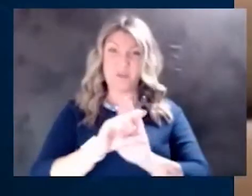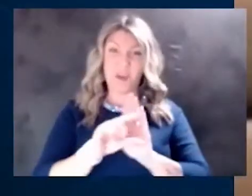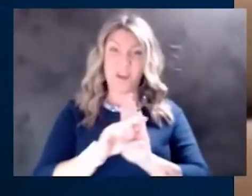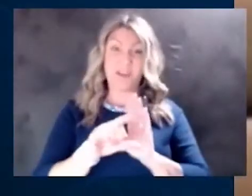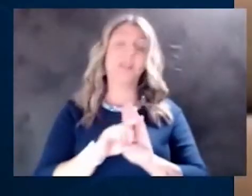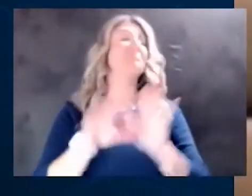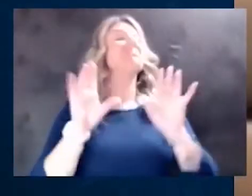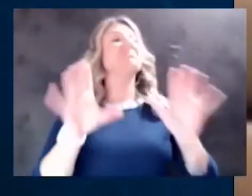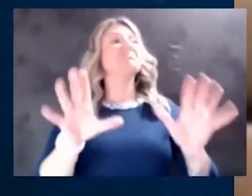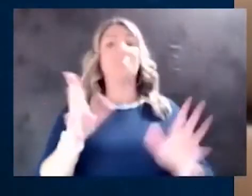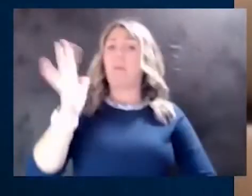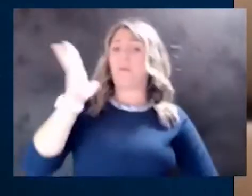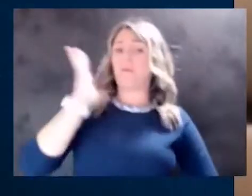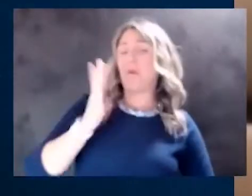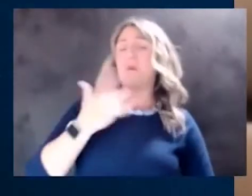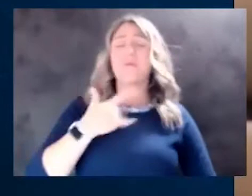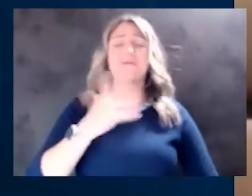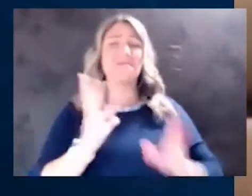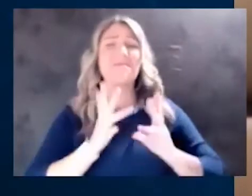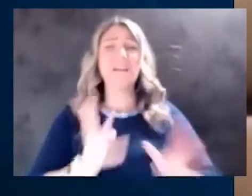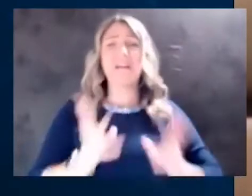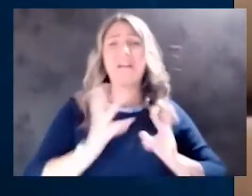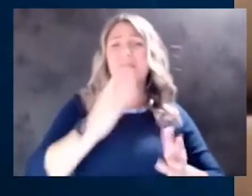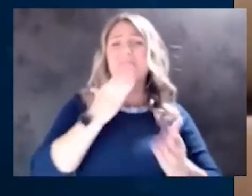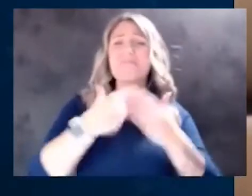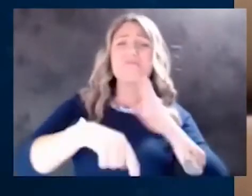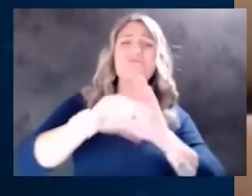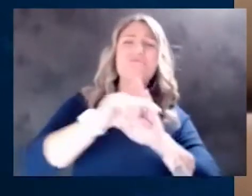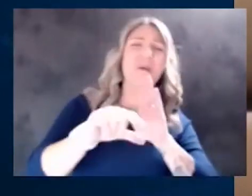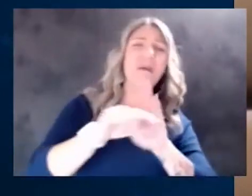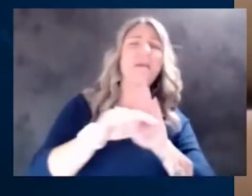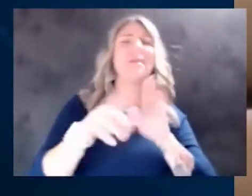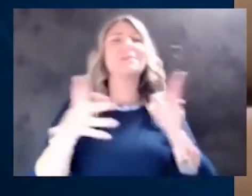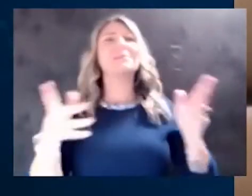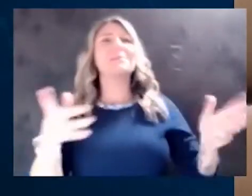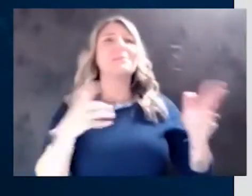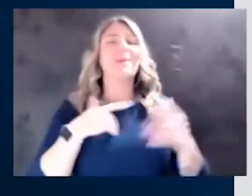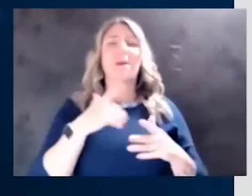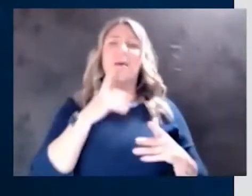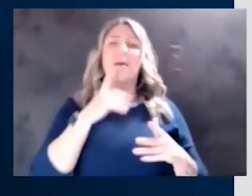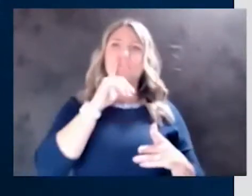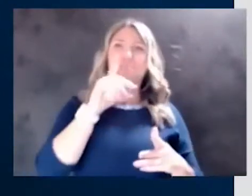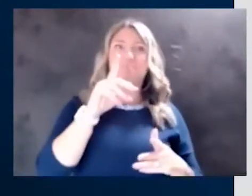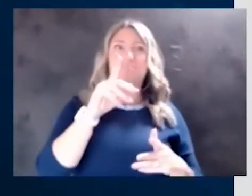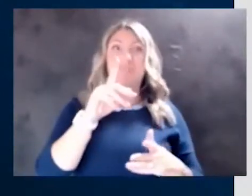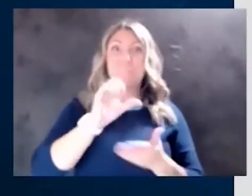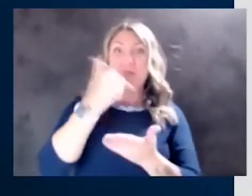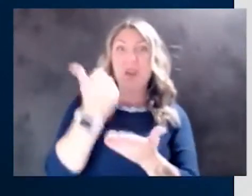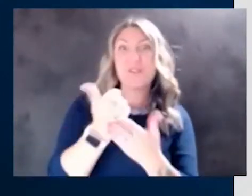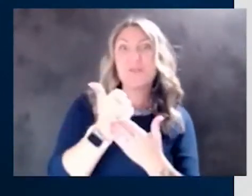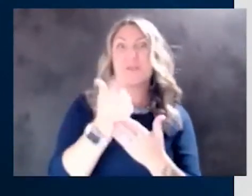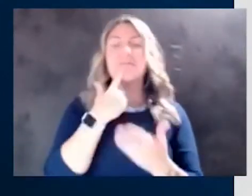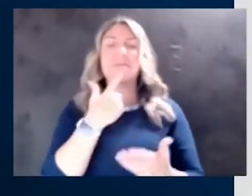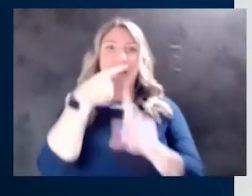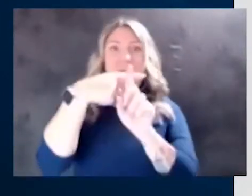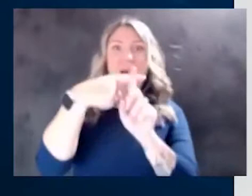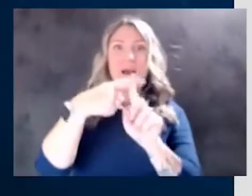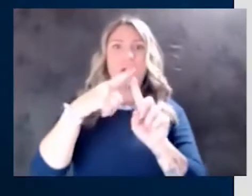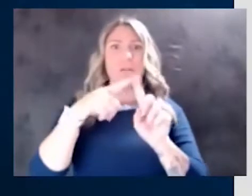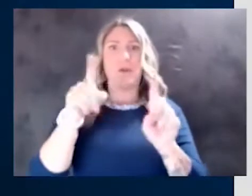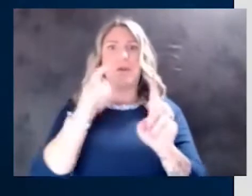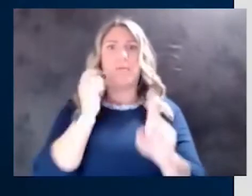sailing. I had good grades. I was looking good for graduation, and then COVID hit, and